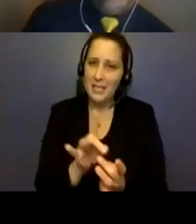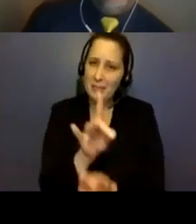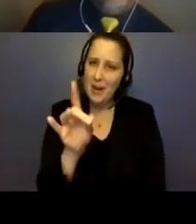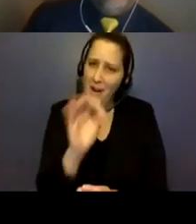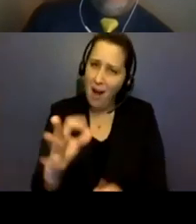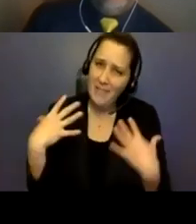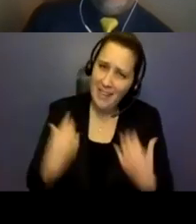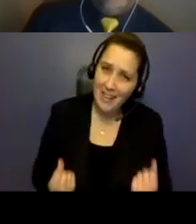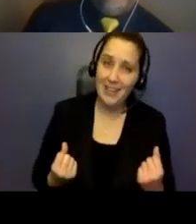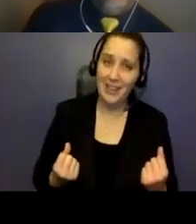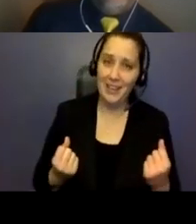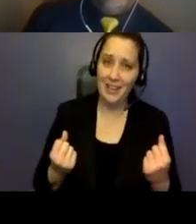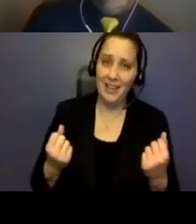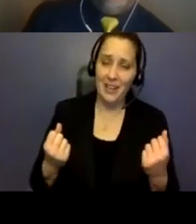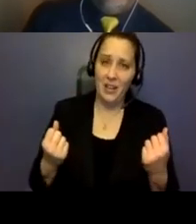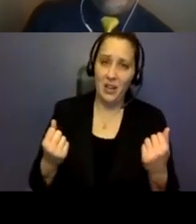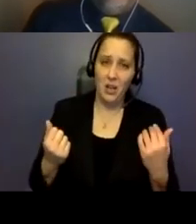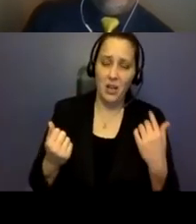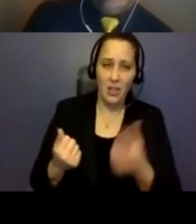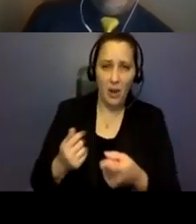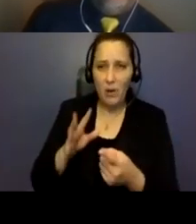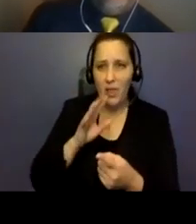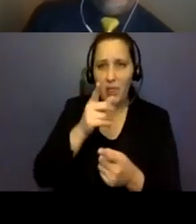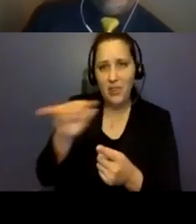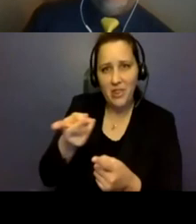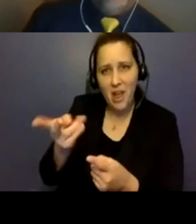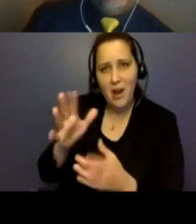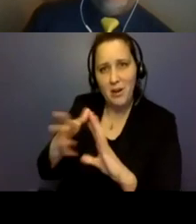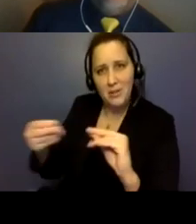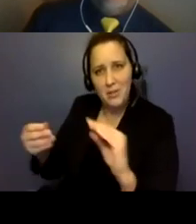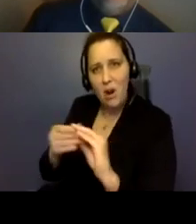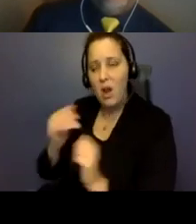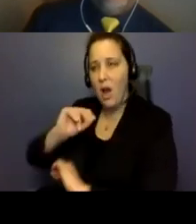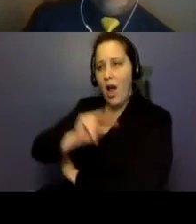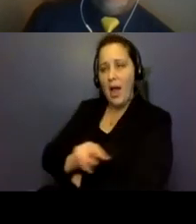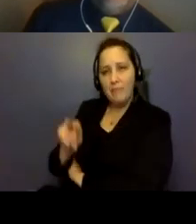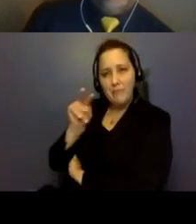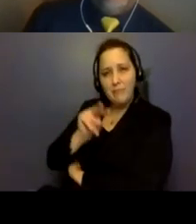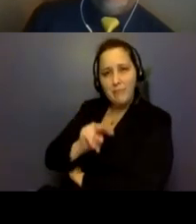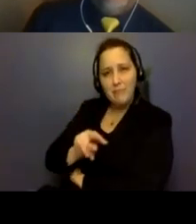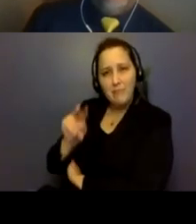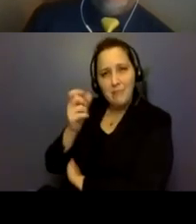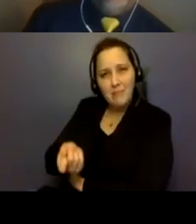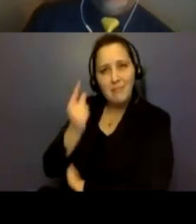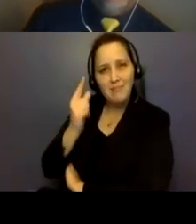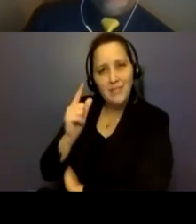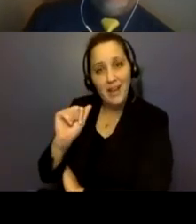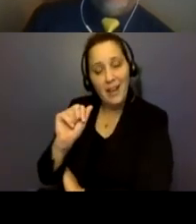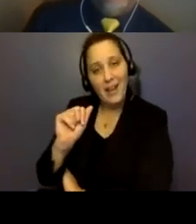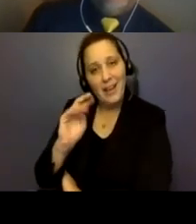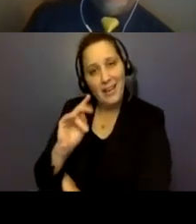Because as they were talking, I began to understand, Nikita talked about this idea